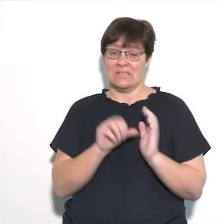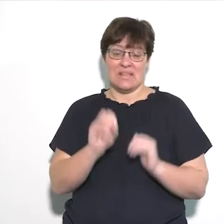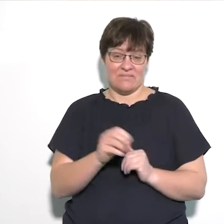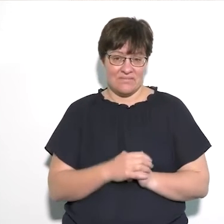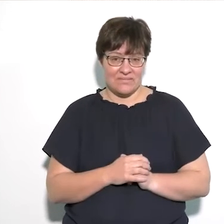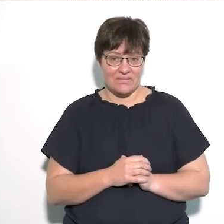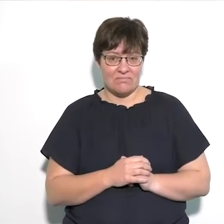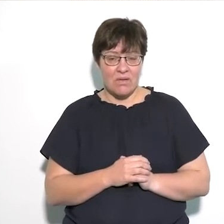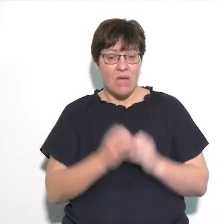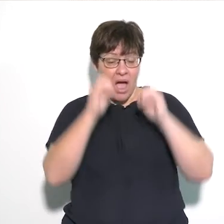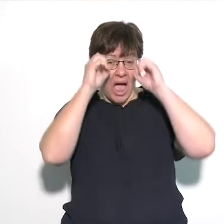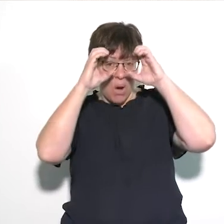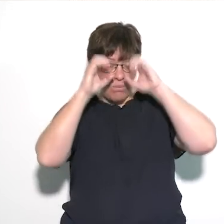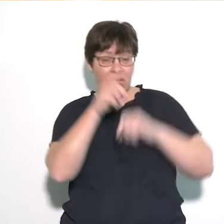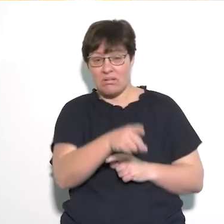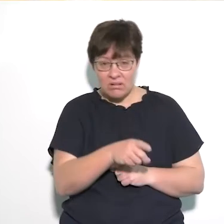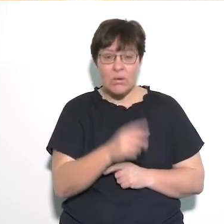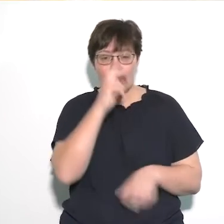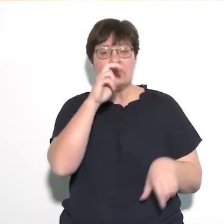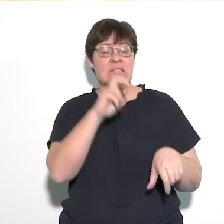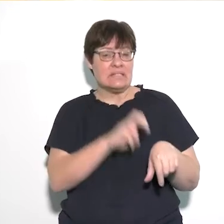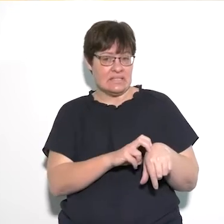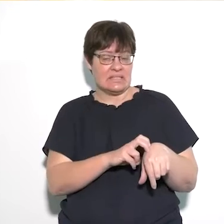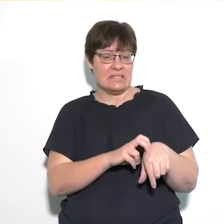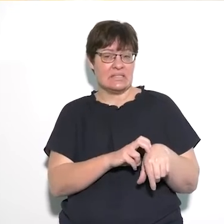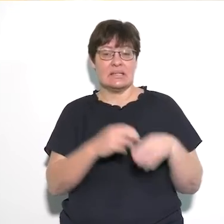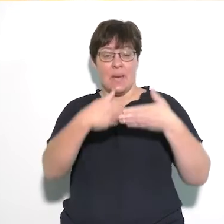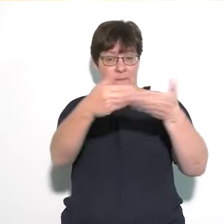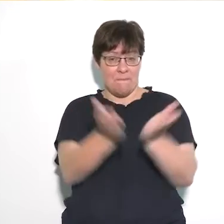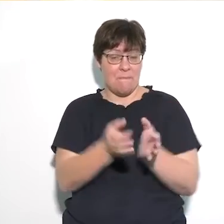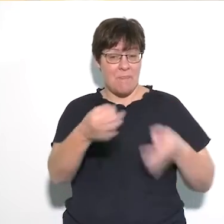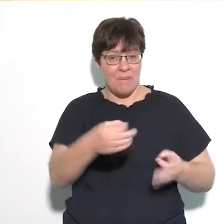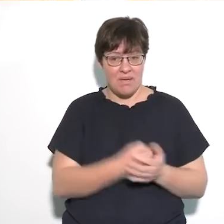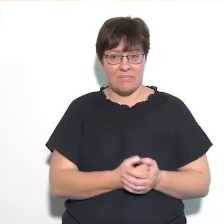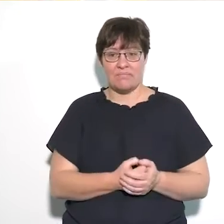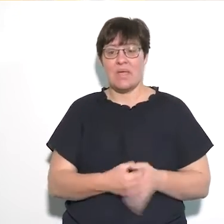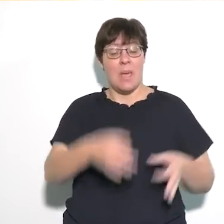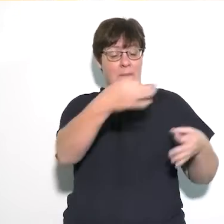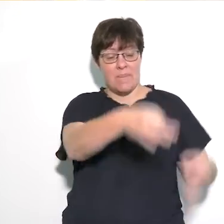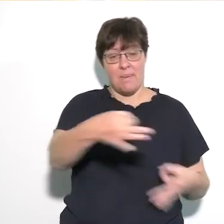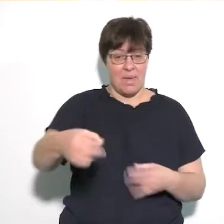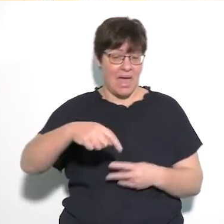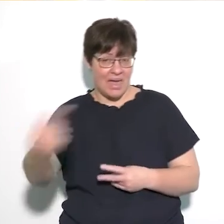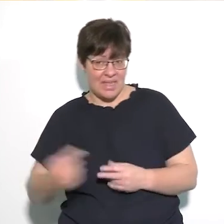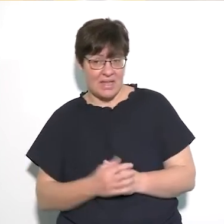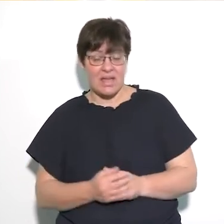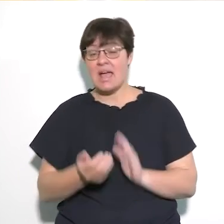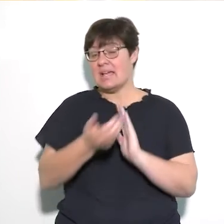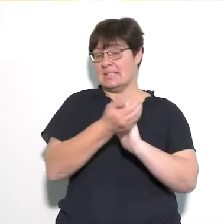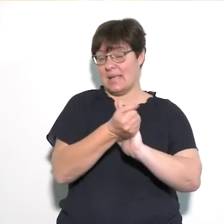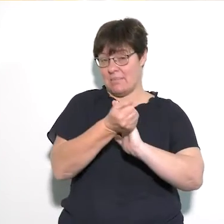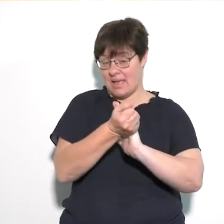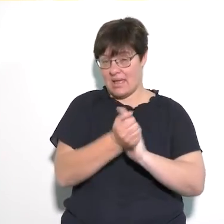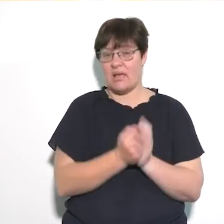important. So to make your owl, you need paper plates, you need scraps of paper, a